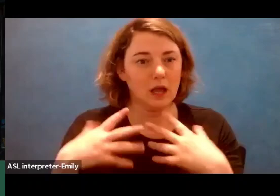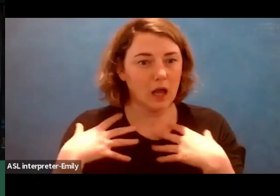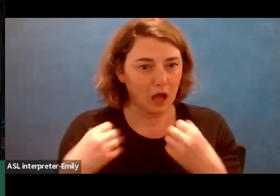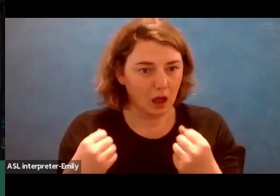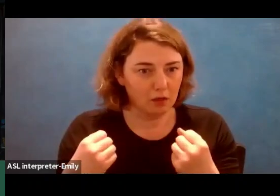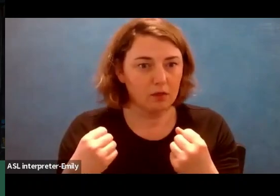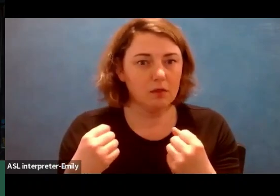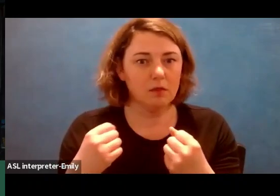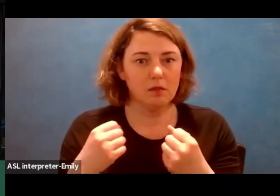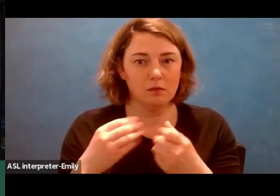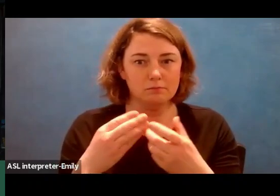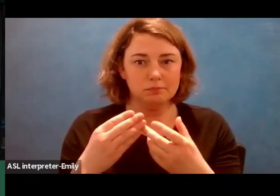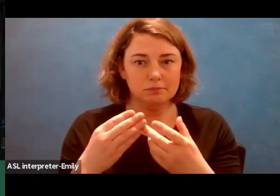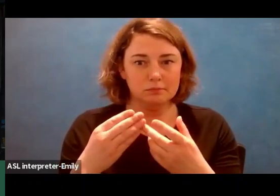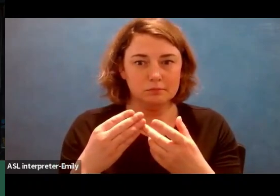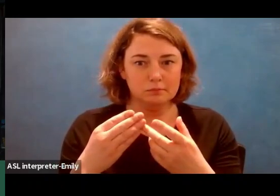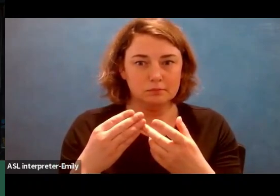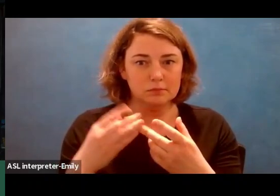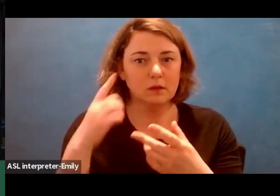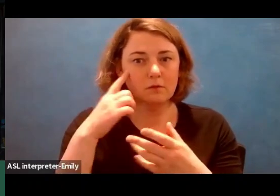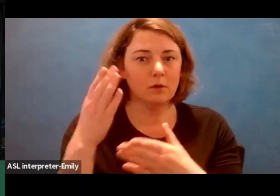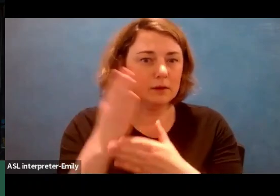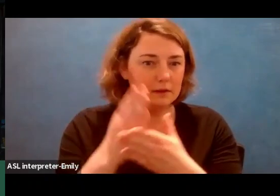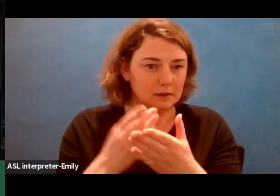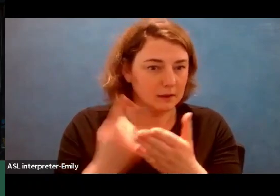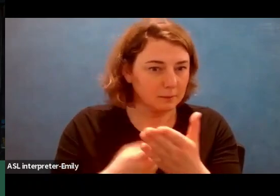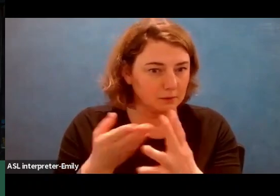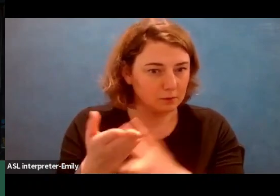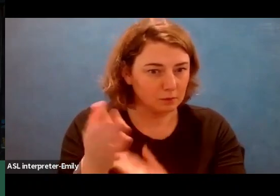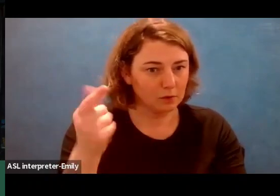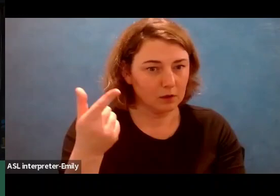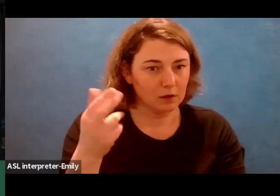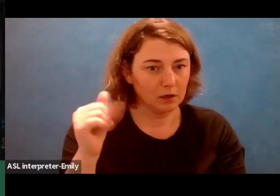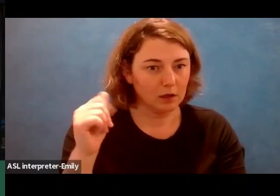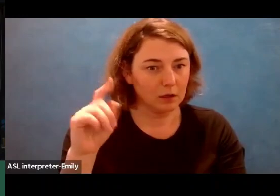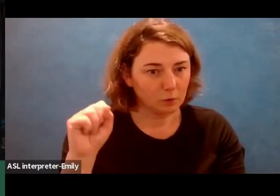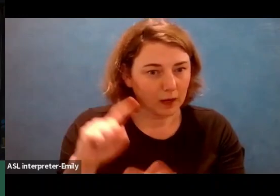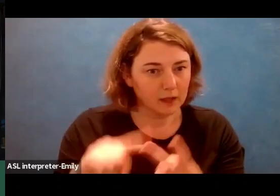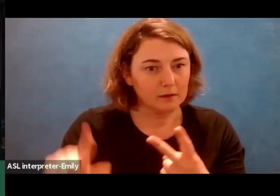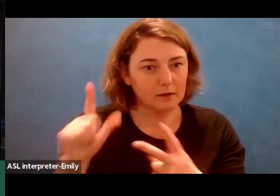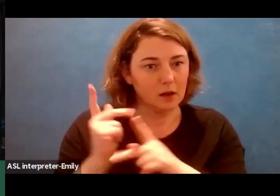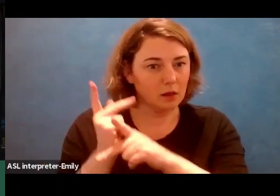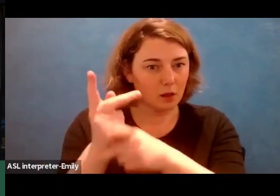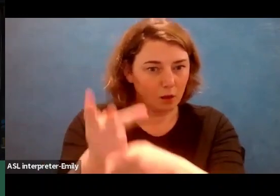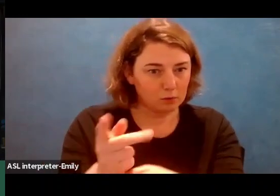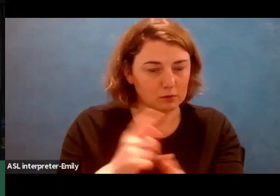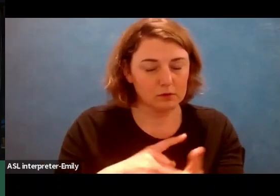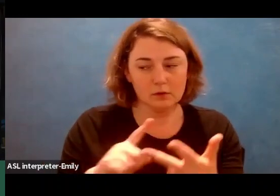and loans for sometimes grants, sometimes loans, sometimes